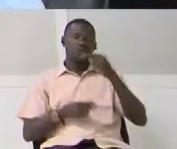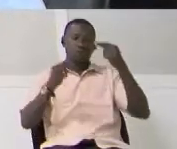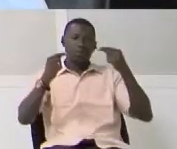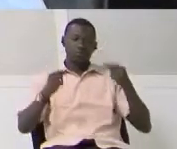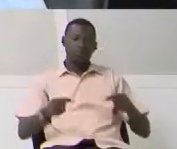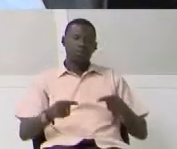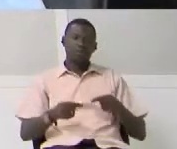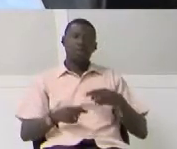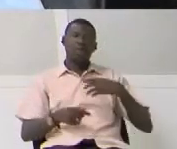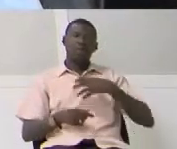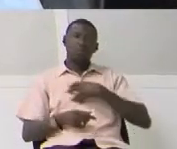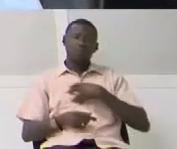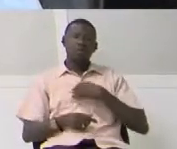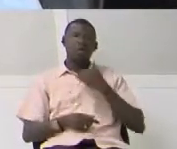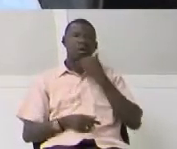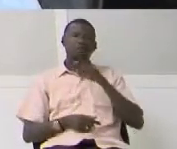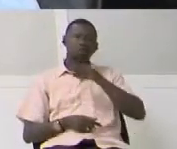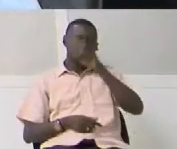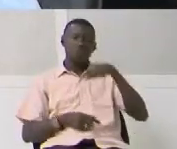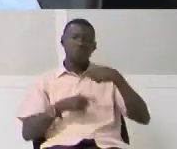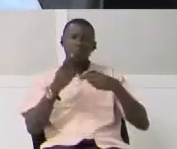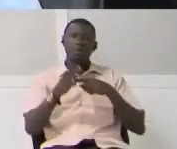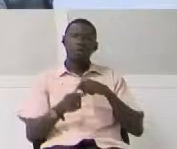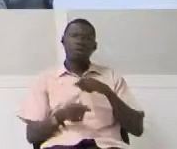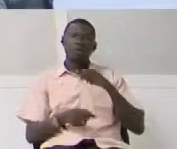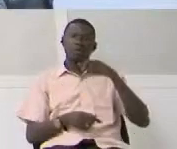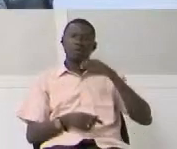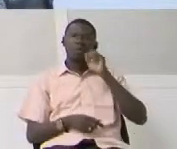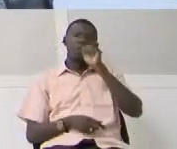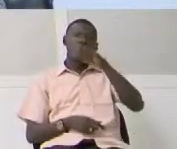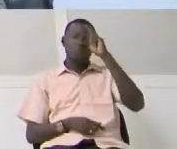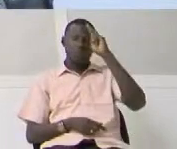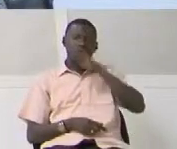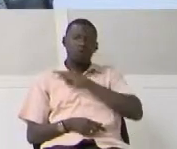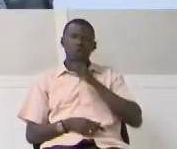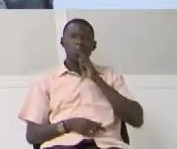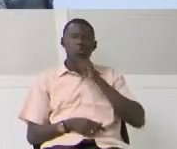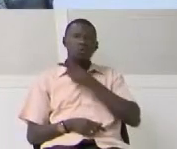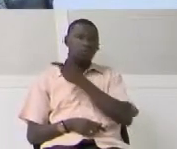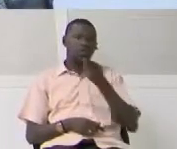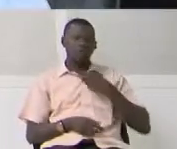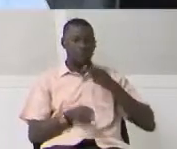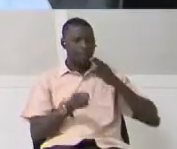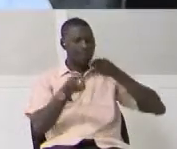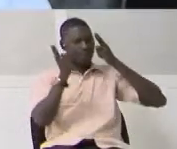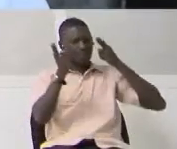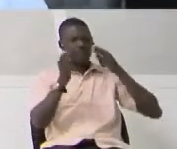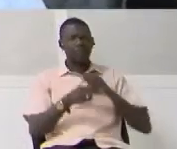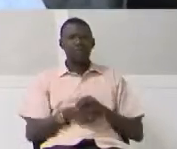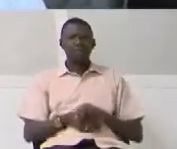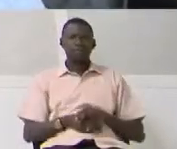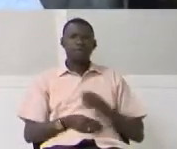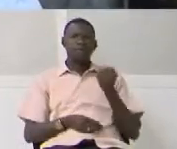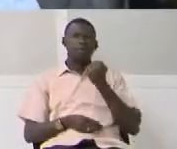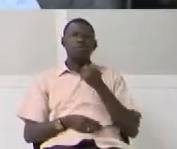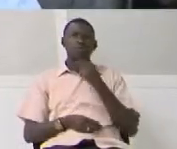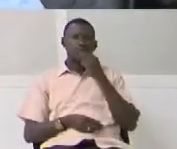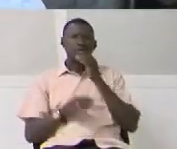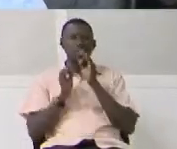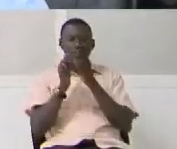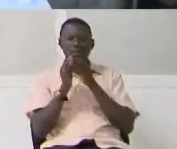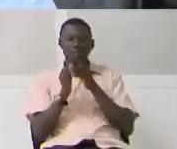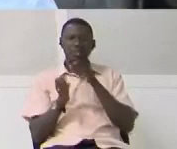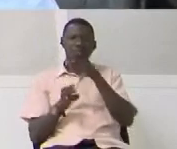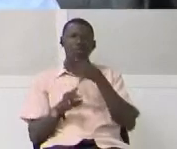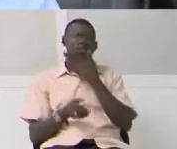The issue I want to ask you about is about your brother that was shot. Because you mentioned that you were in Norway. I'm going to ask you how